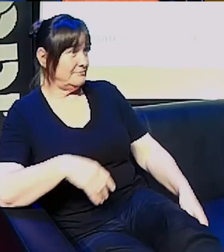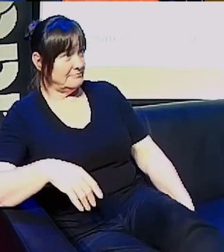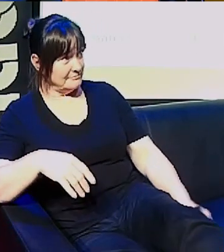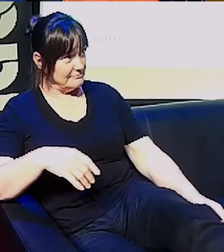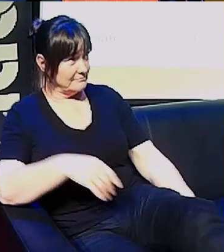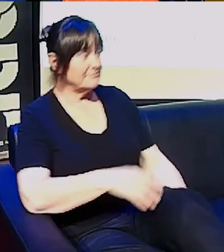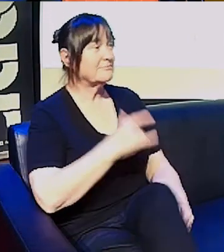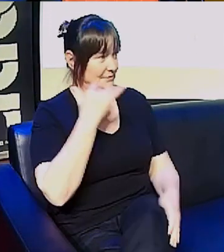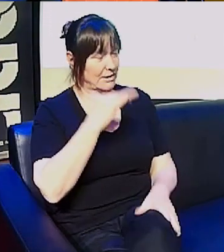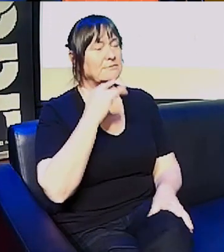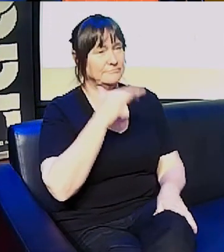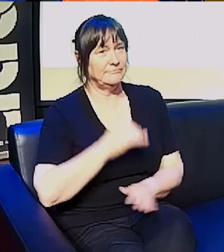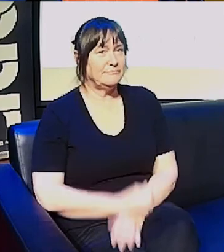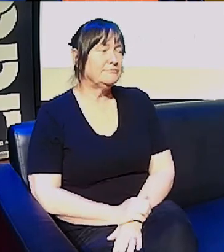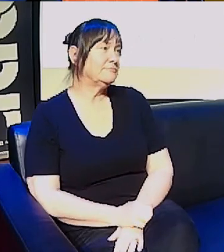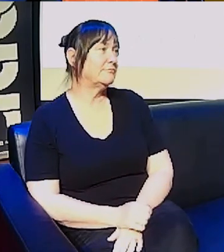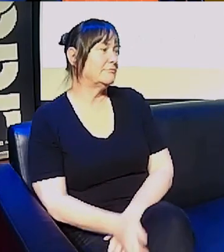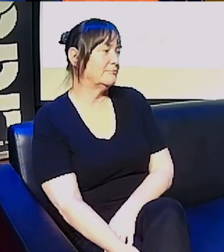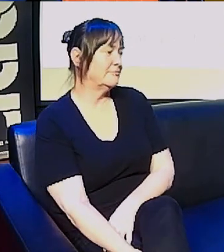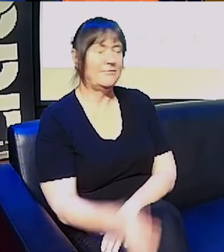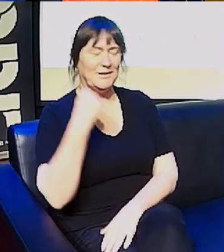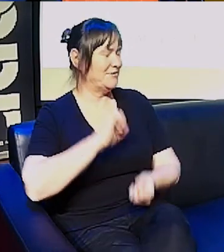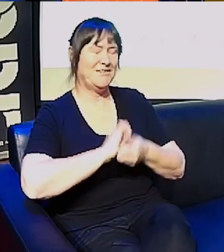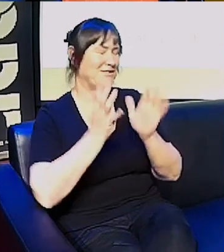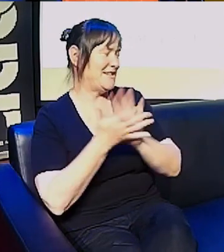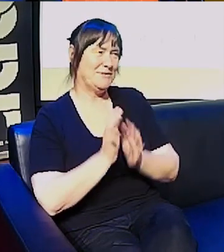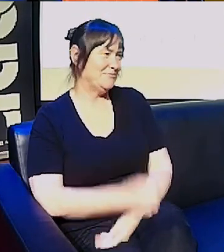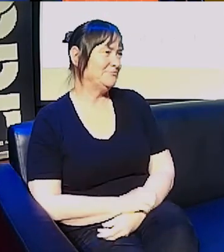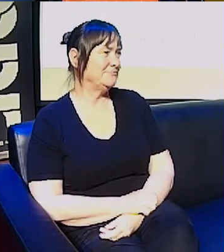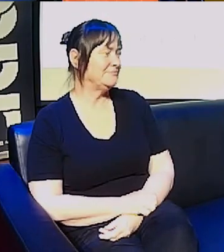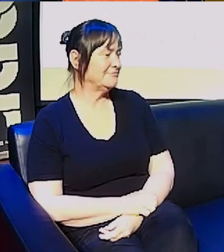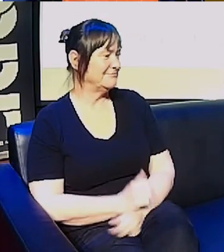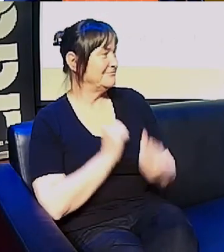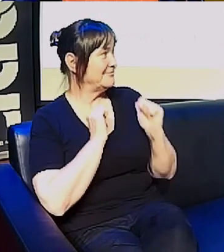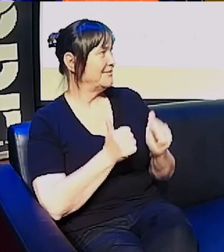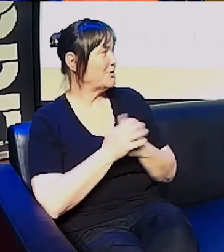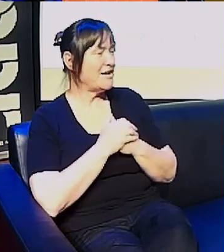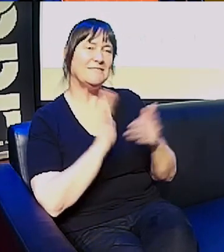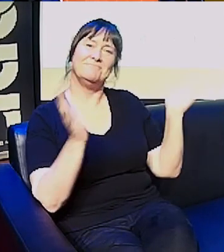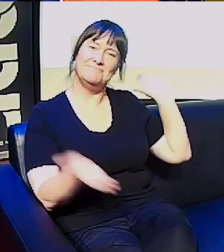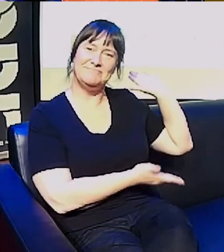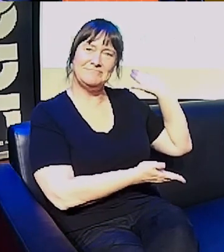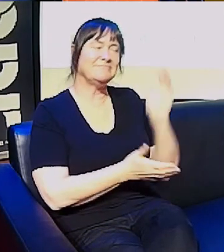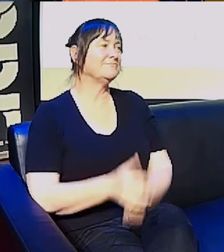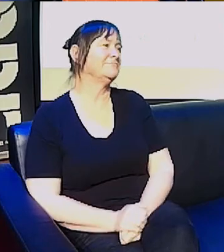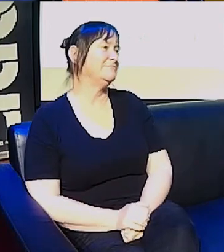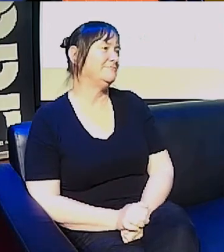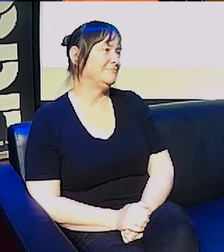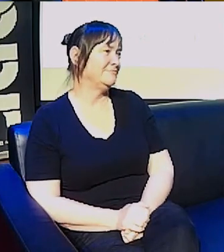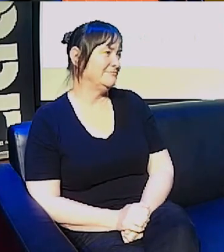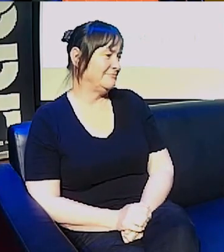ko William Tokowingawa no Manawatū, and no, I can't demonstrate any sign. There we go. Ladies and gentlemen, William Woods.